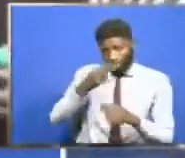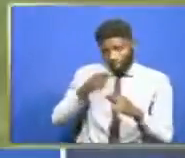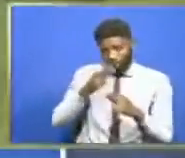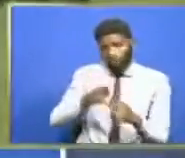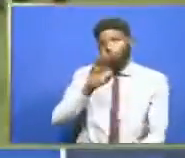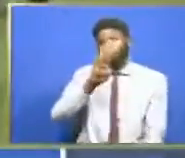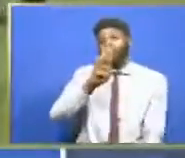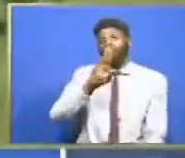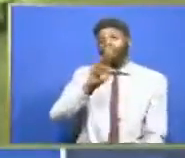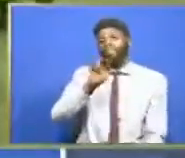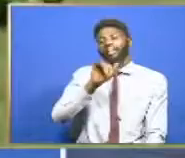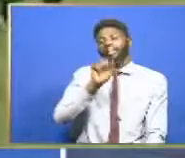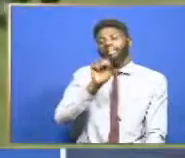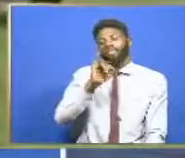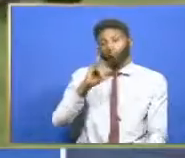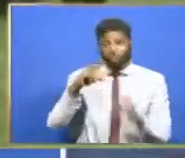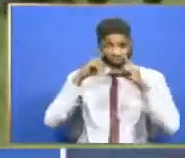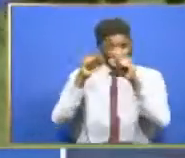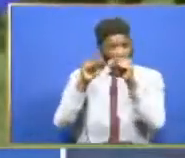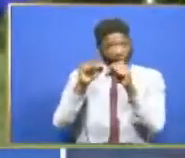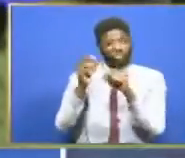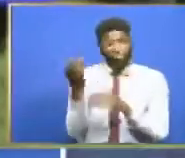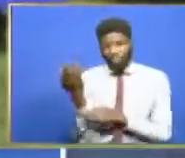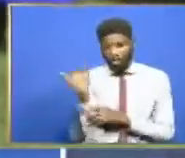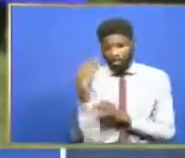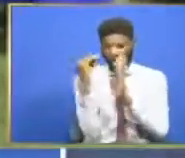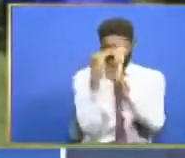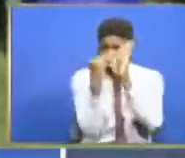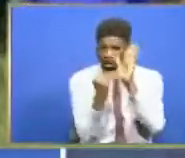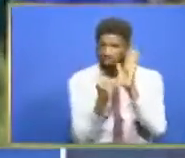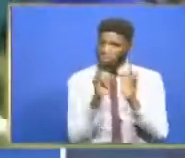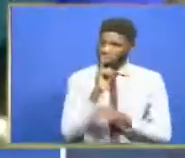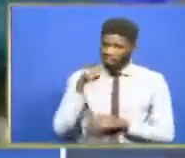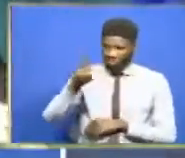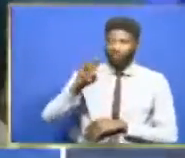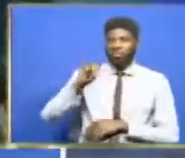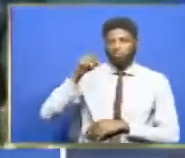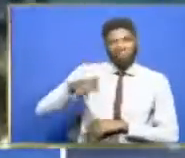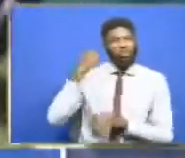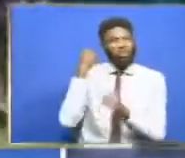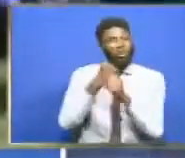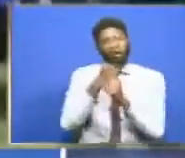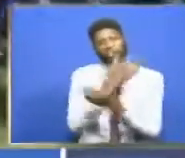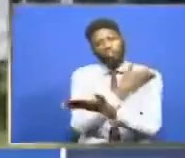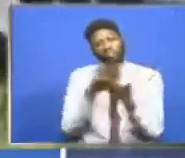has taken issue with an opinion poll that ranked him the worst performing Member of Parliament.